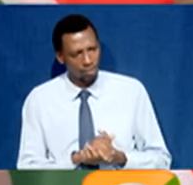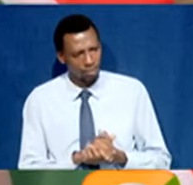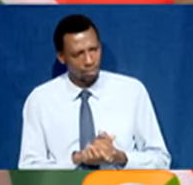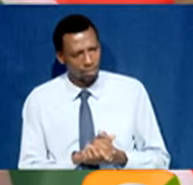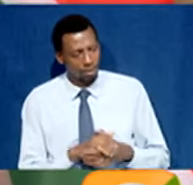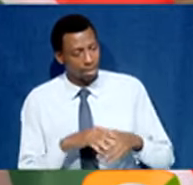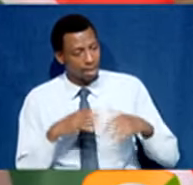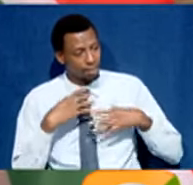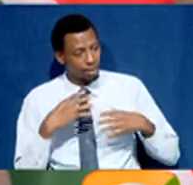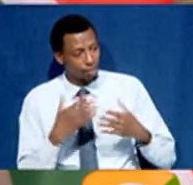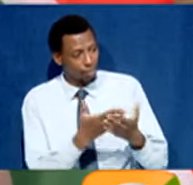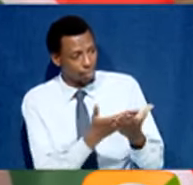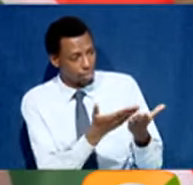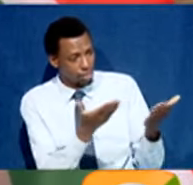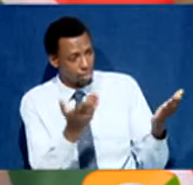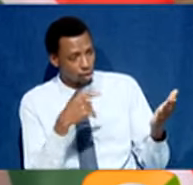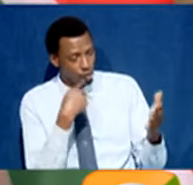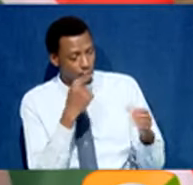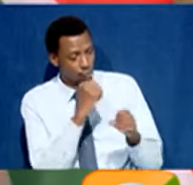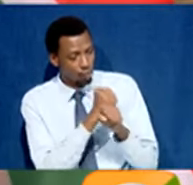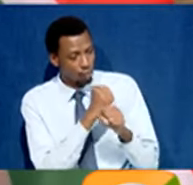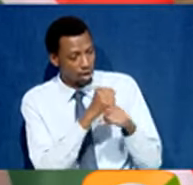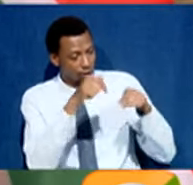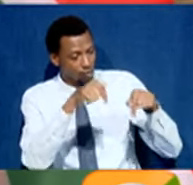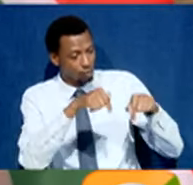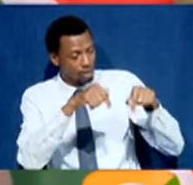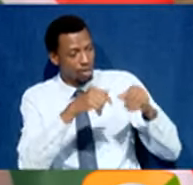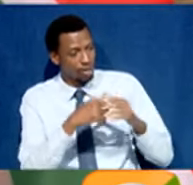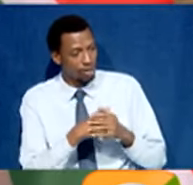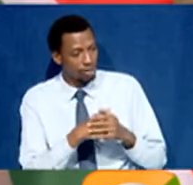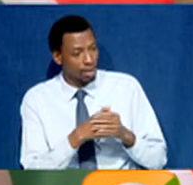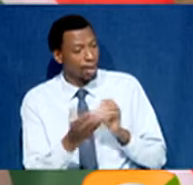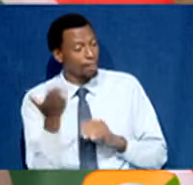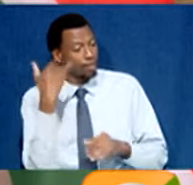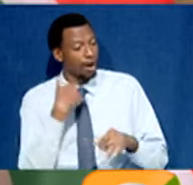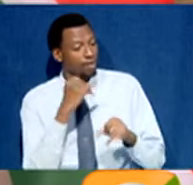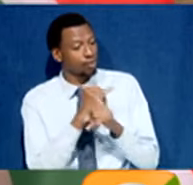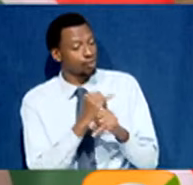The people who are working today did not have a job.